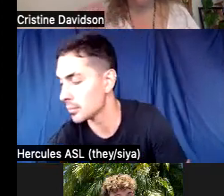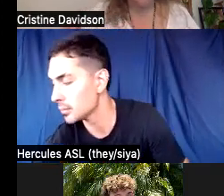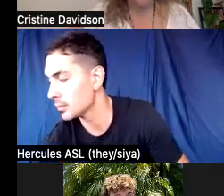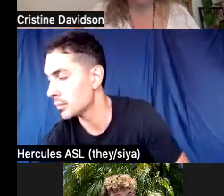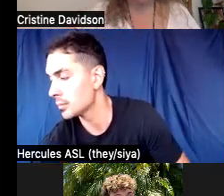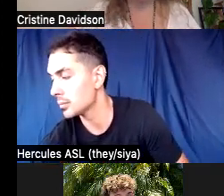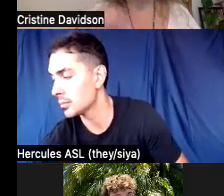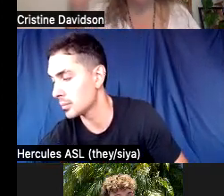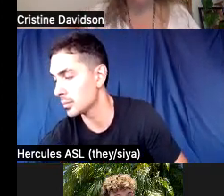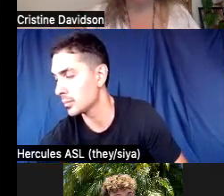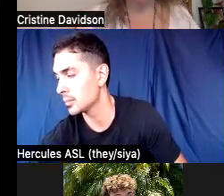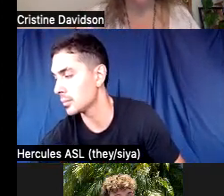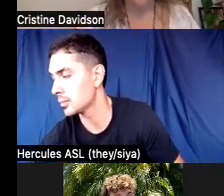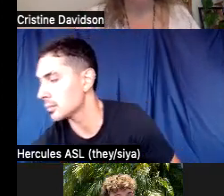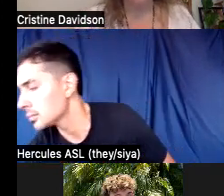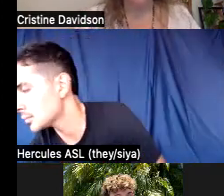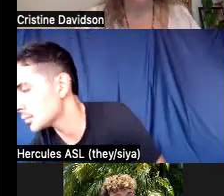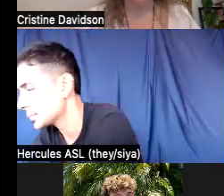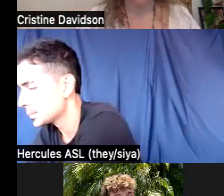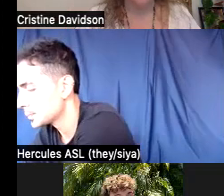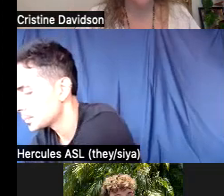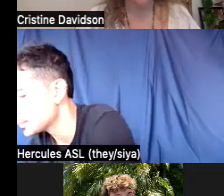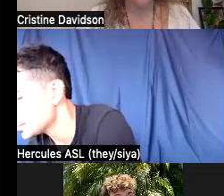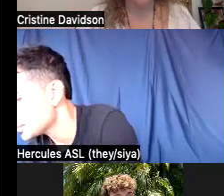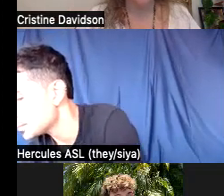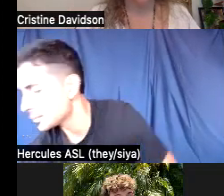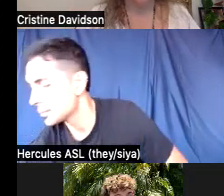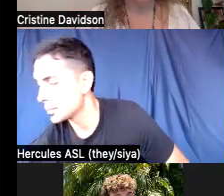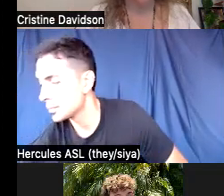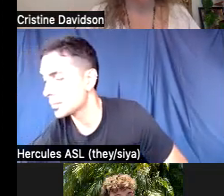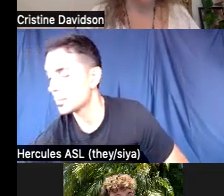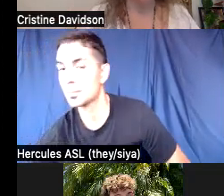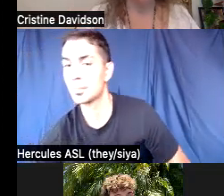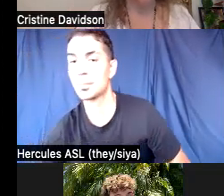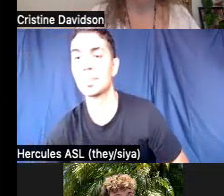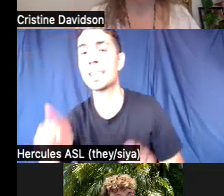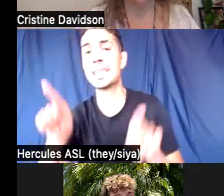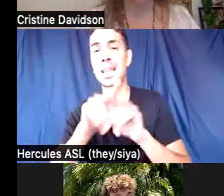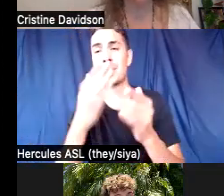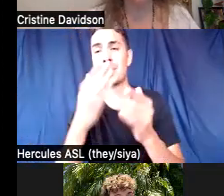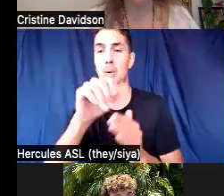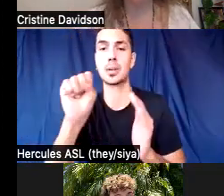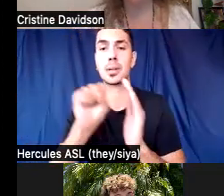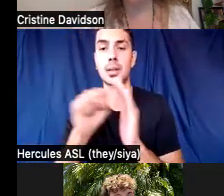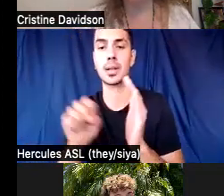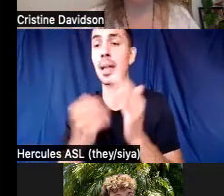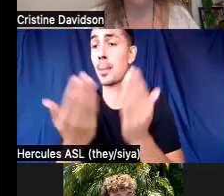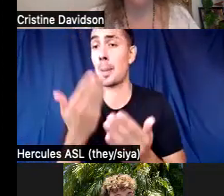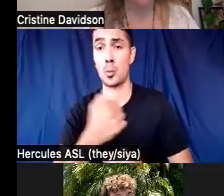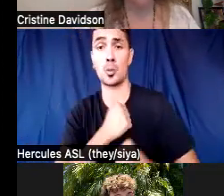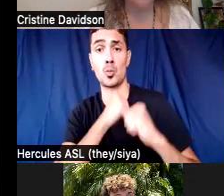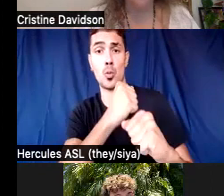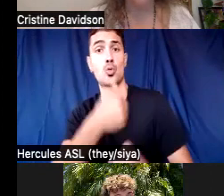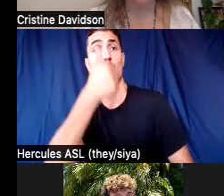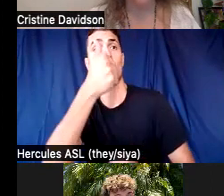the same thing in your state, you're going to have public notification laws that may be different. It may be stronger than Minnesota or